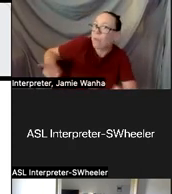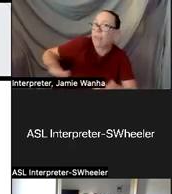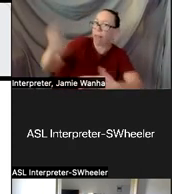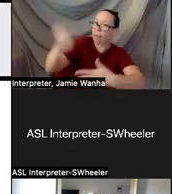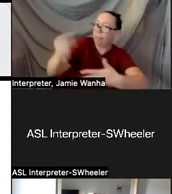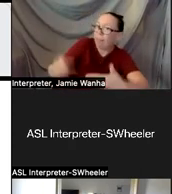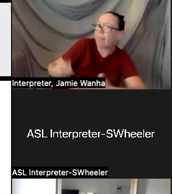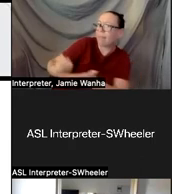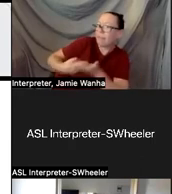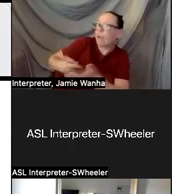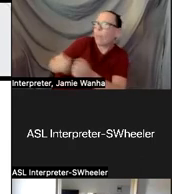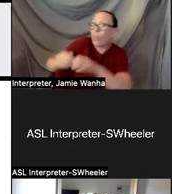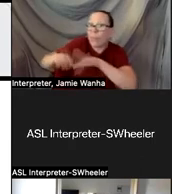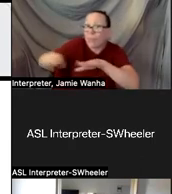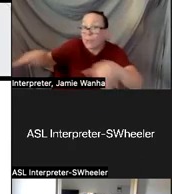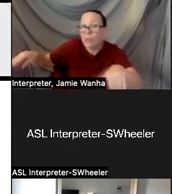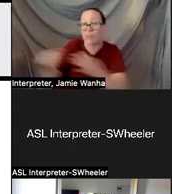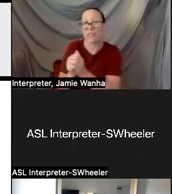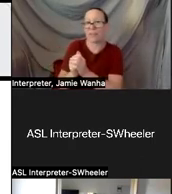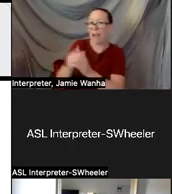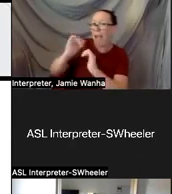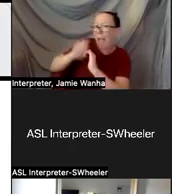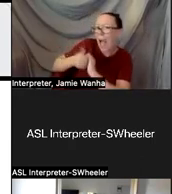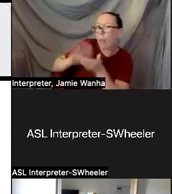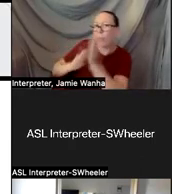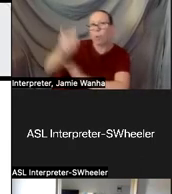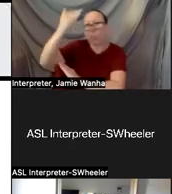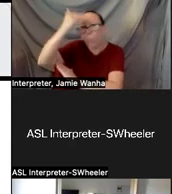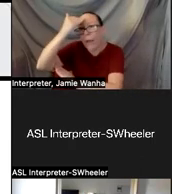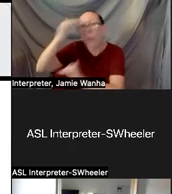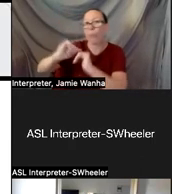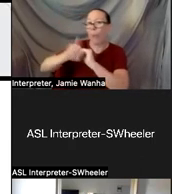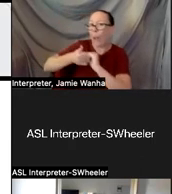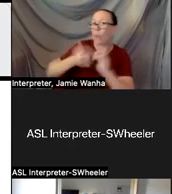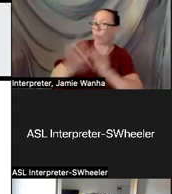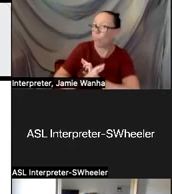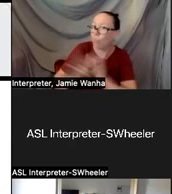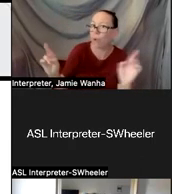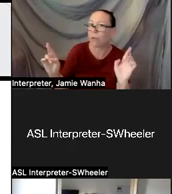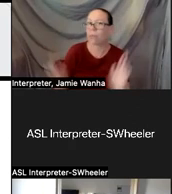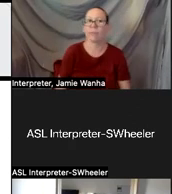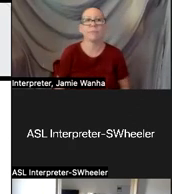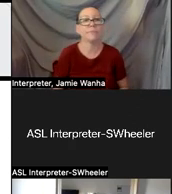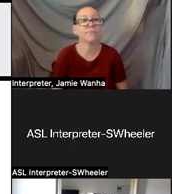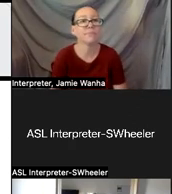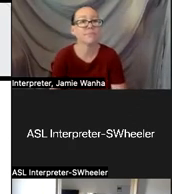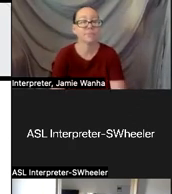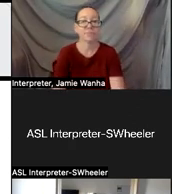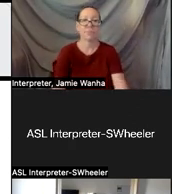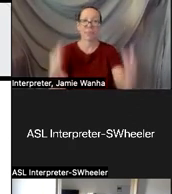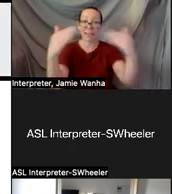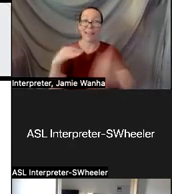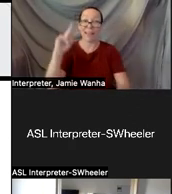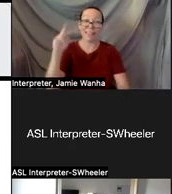needed to be more aware and be more prepared. Okay, next slide. Okay, so the second mini award that